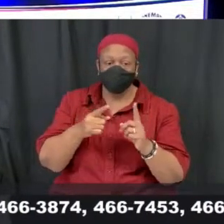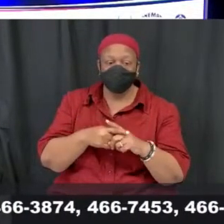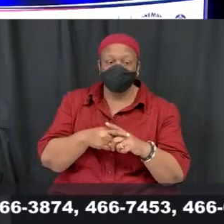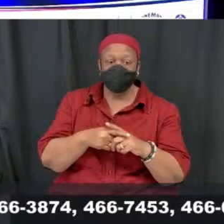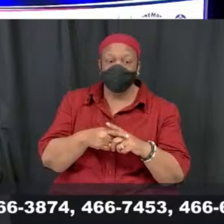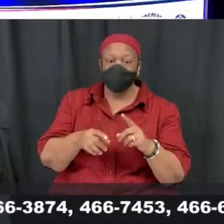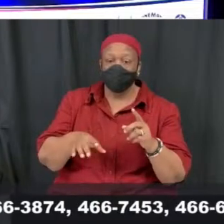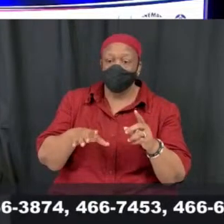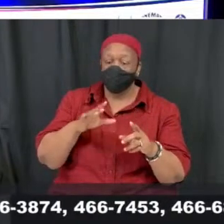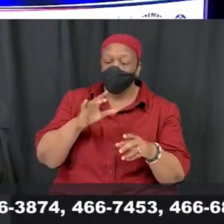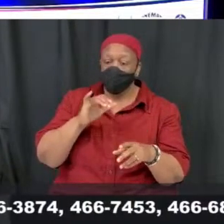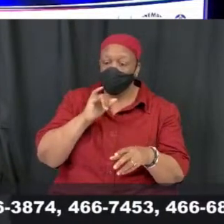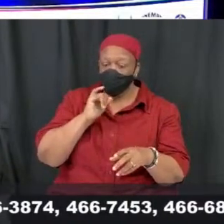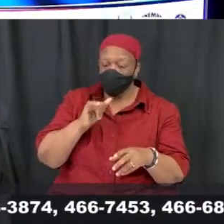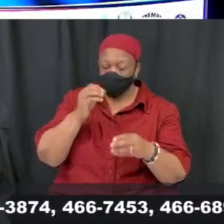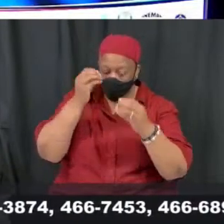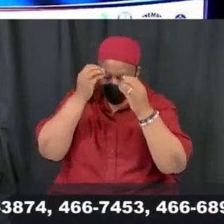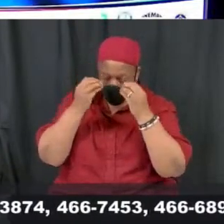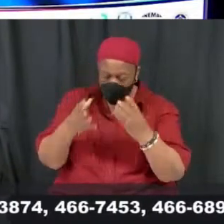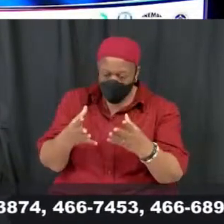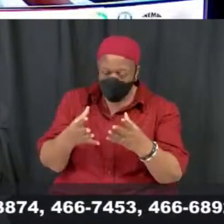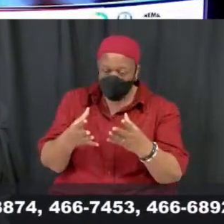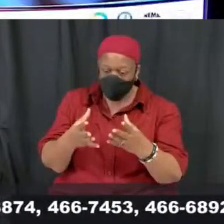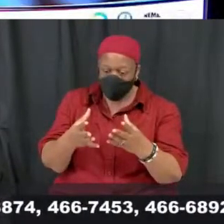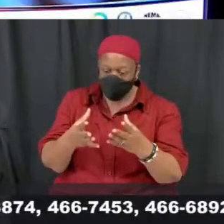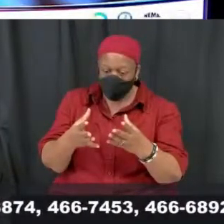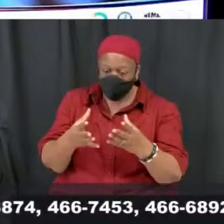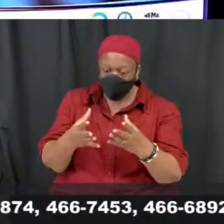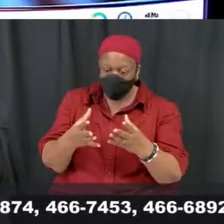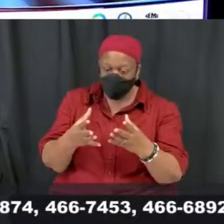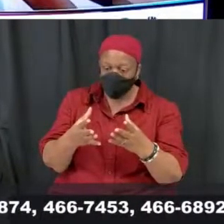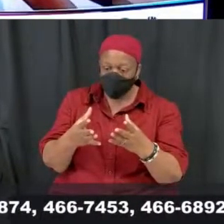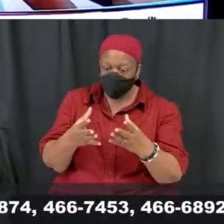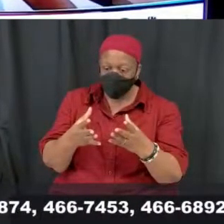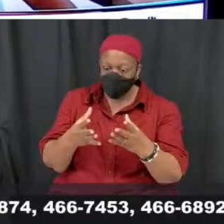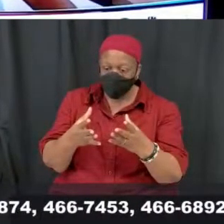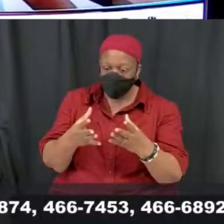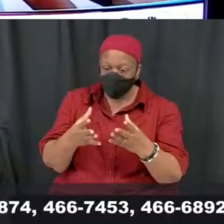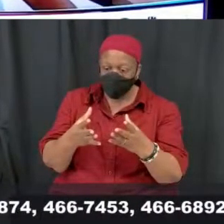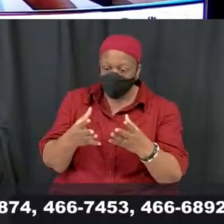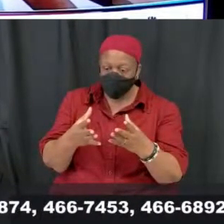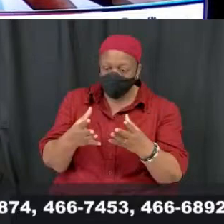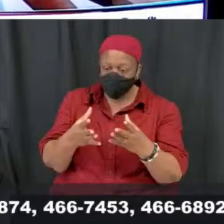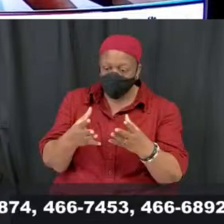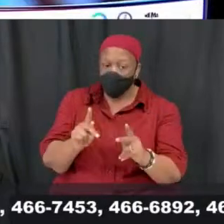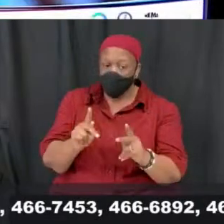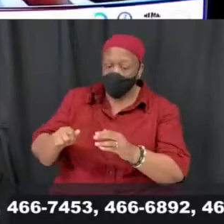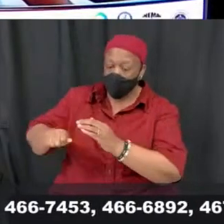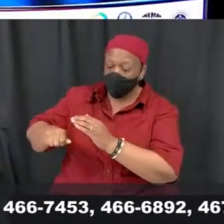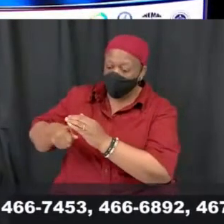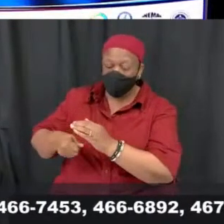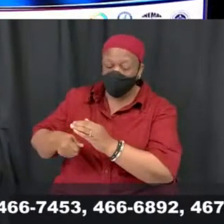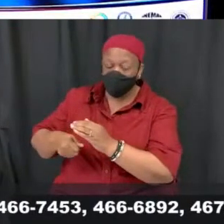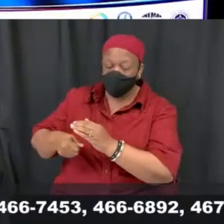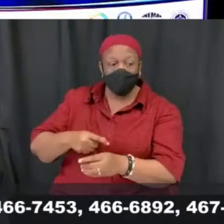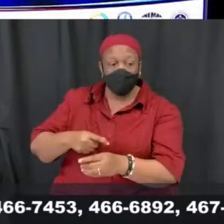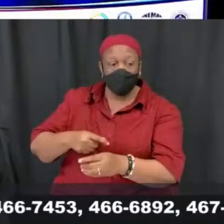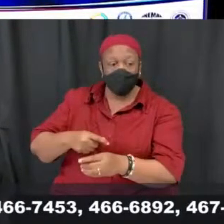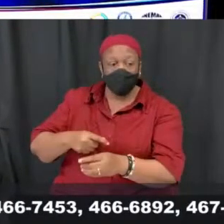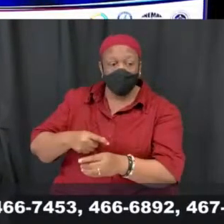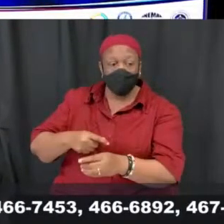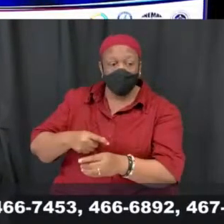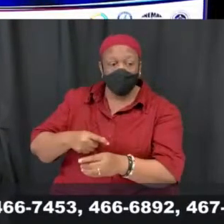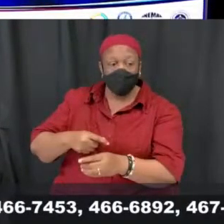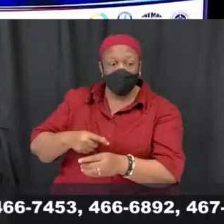instruction directions given by the chief medical officer with respect. So whenever a person is placed in quarantine by this